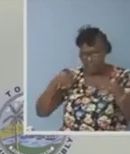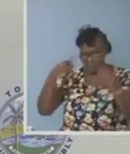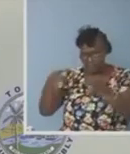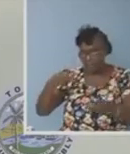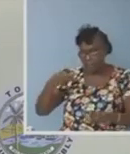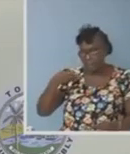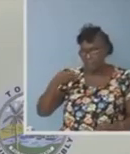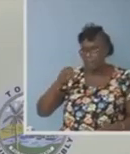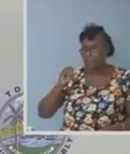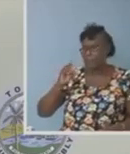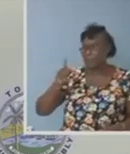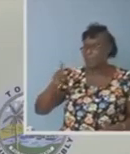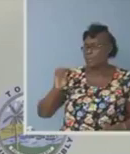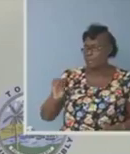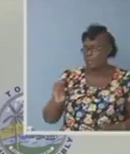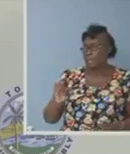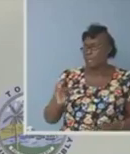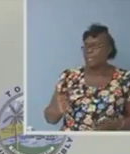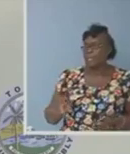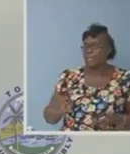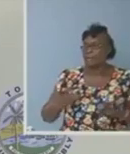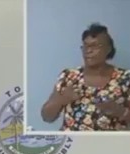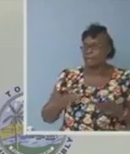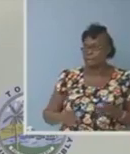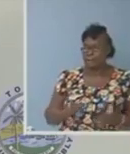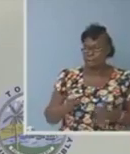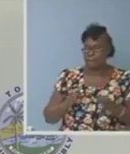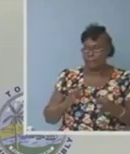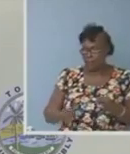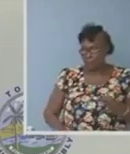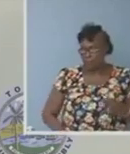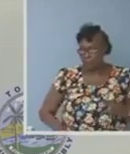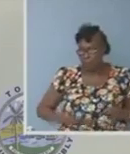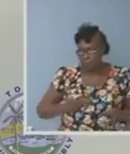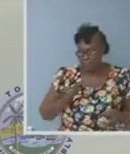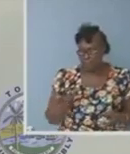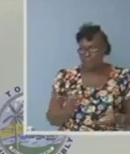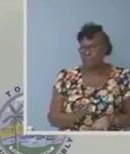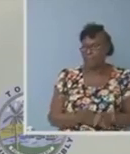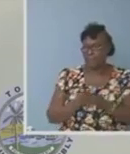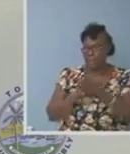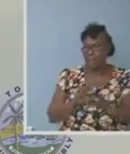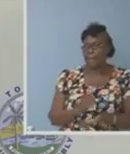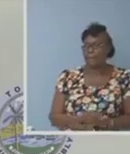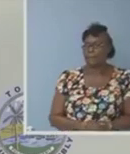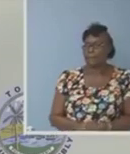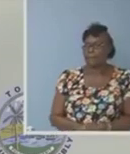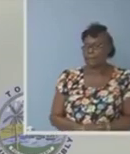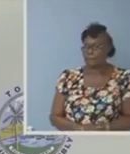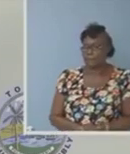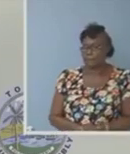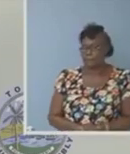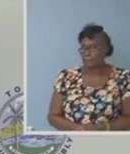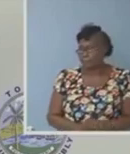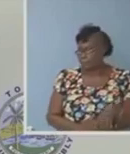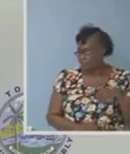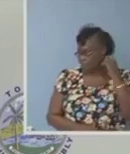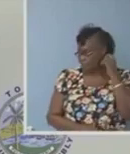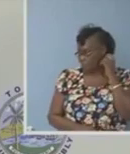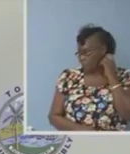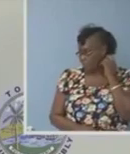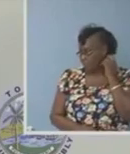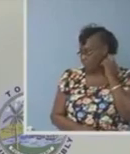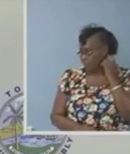support assistance. Now, continued monitoring and evaluation of the psychosocial and emotional